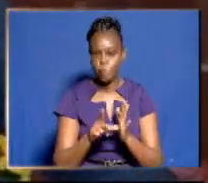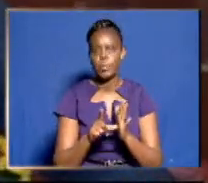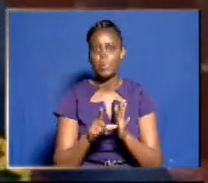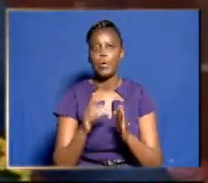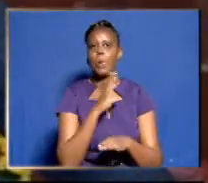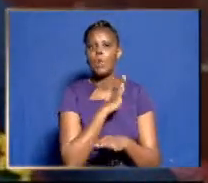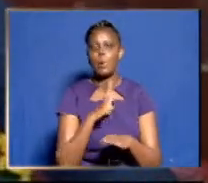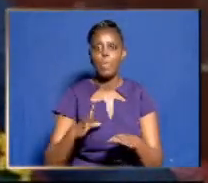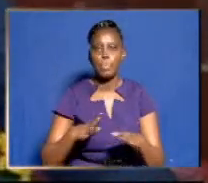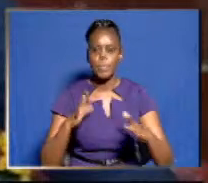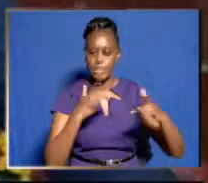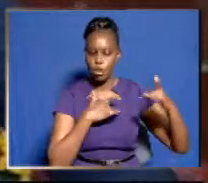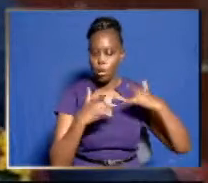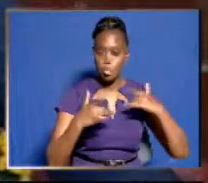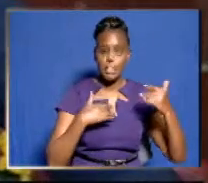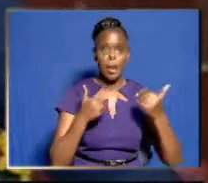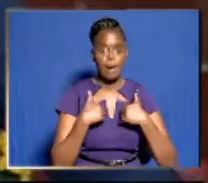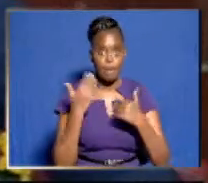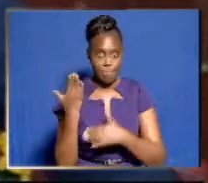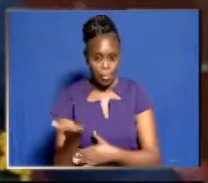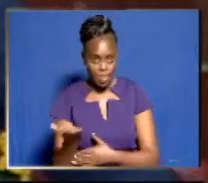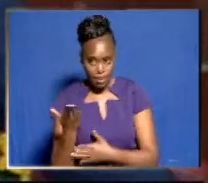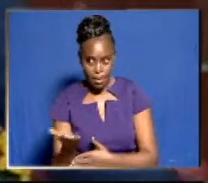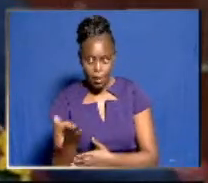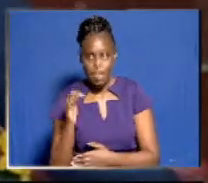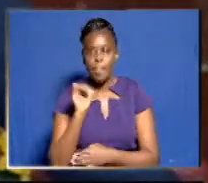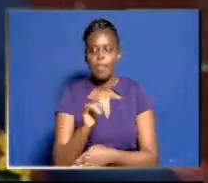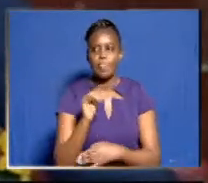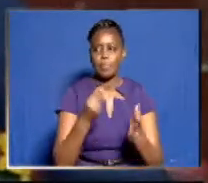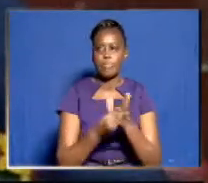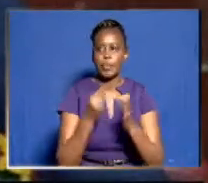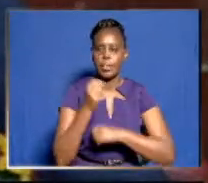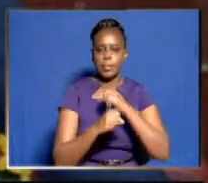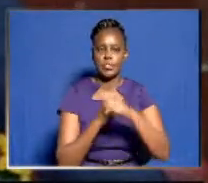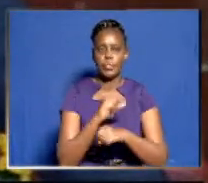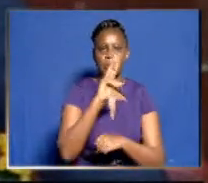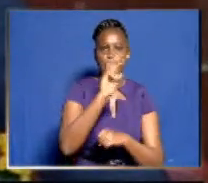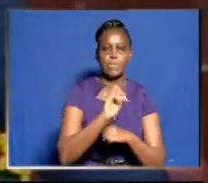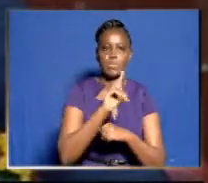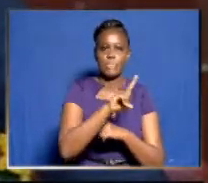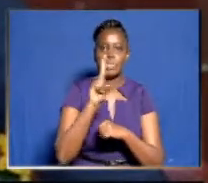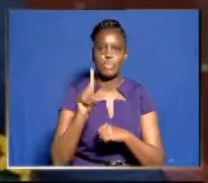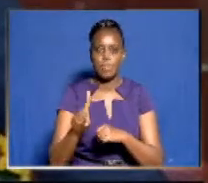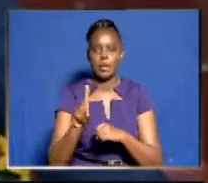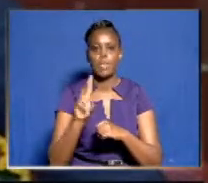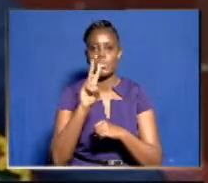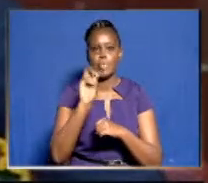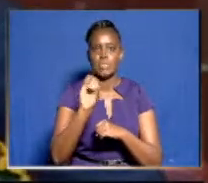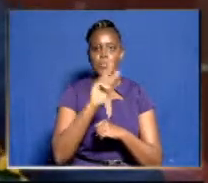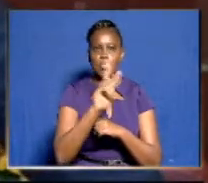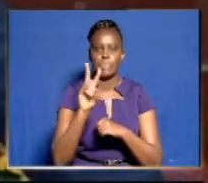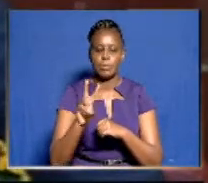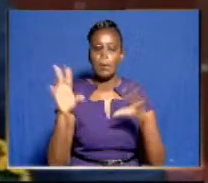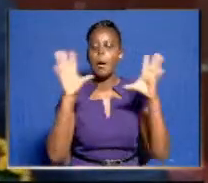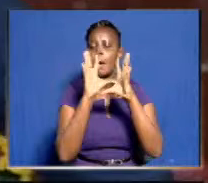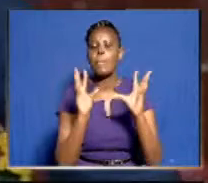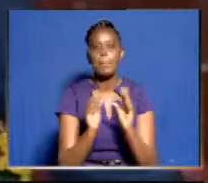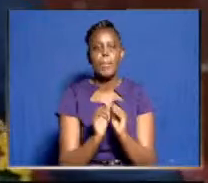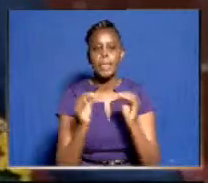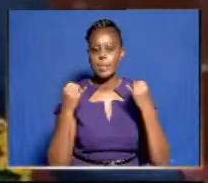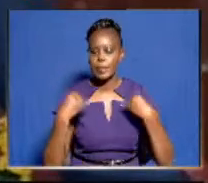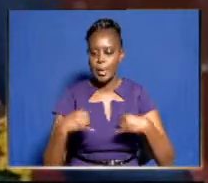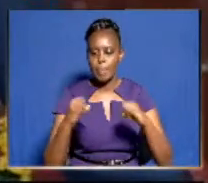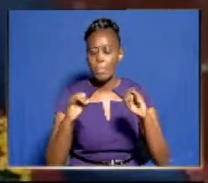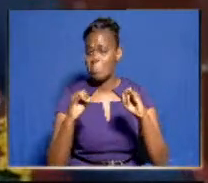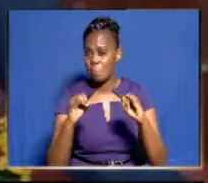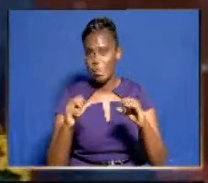committee is concerned that the financial year 2021-2022 budget may not be